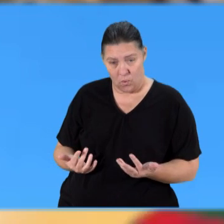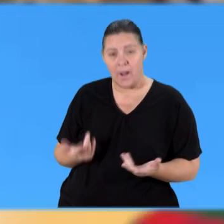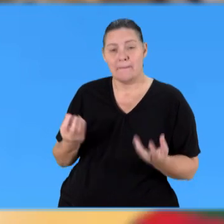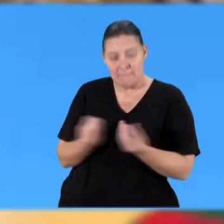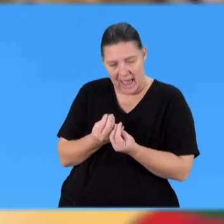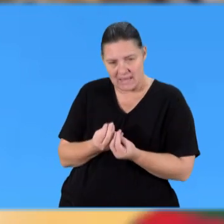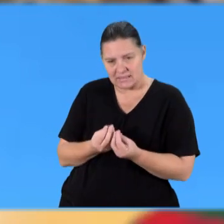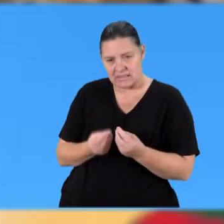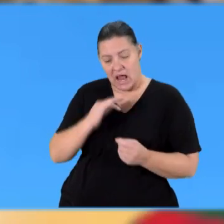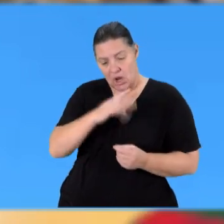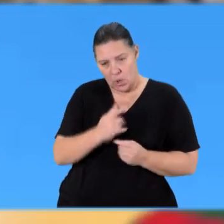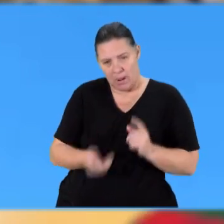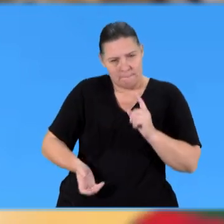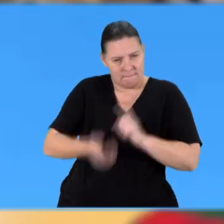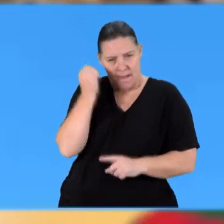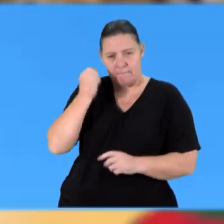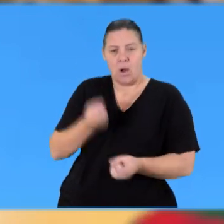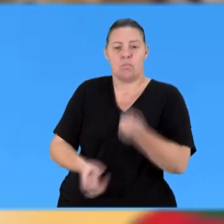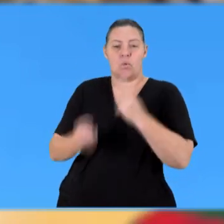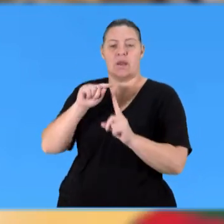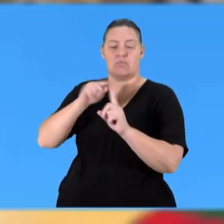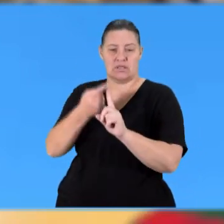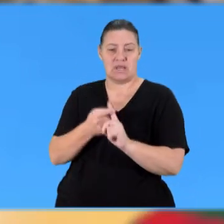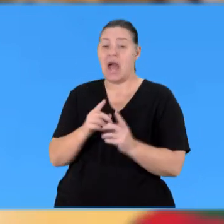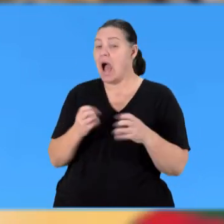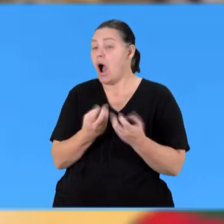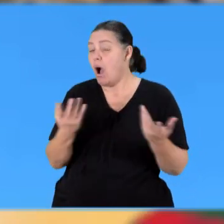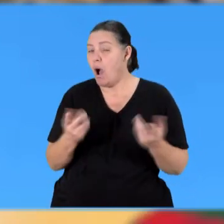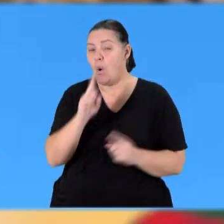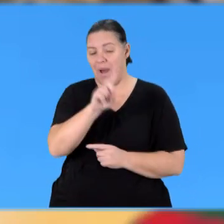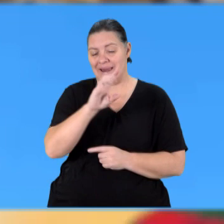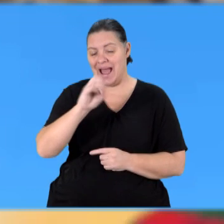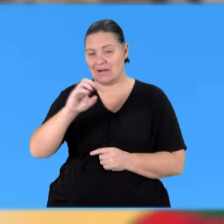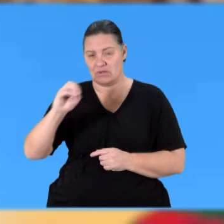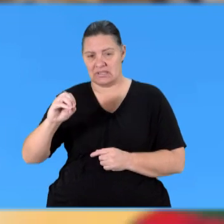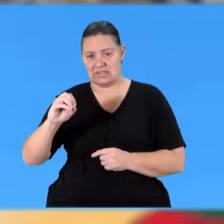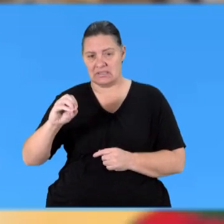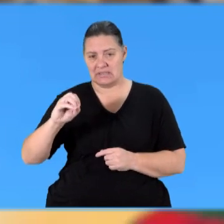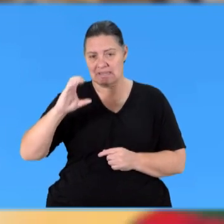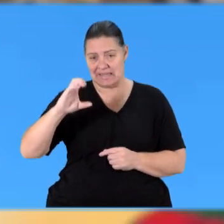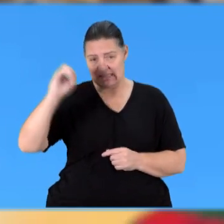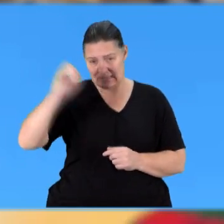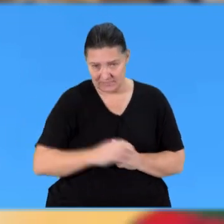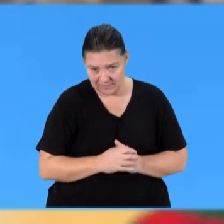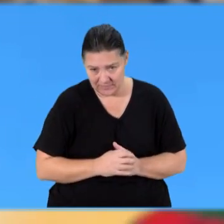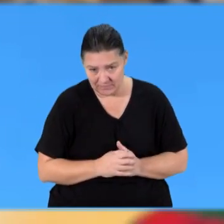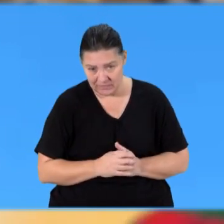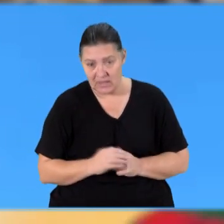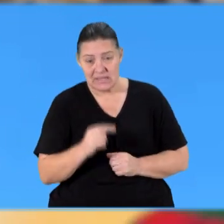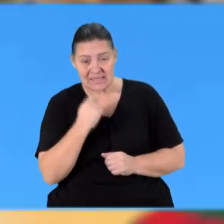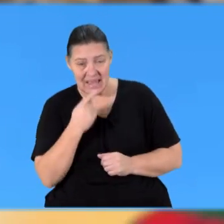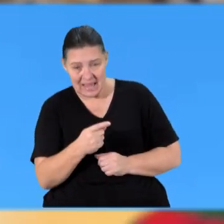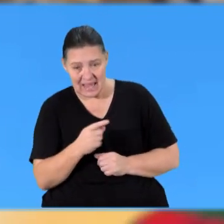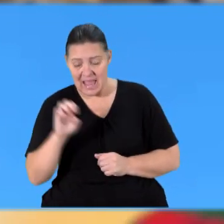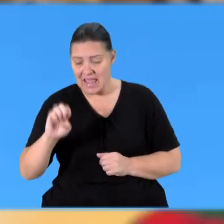the substance needs to reach its boiling point, whereas for water, it's at 100 degrees Celsius. And then with regards to